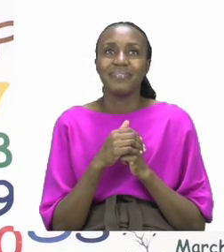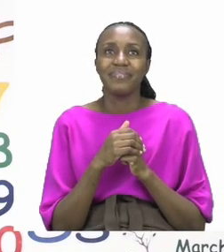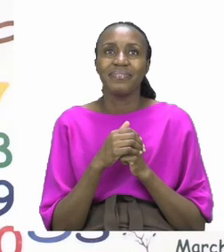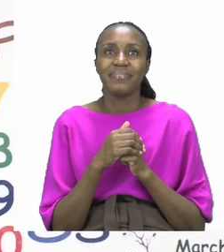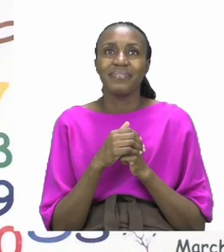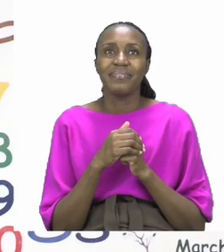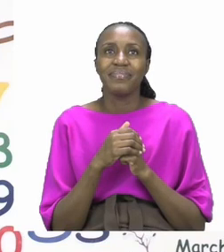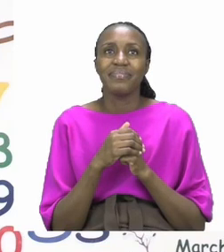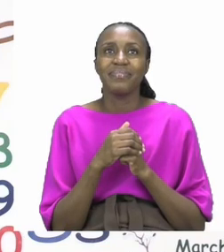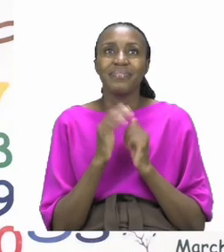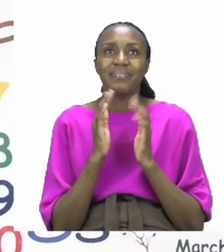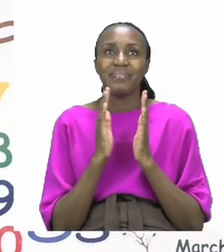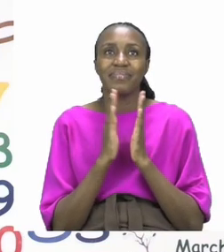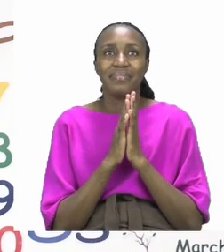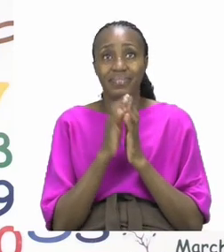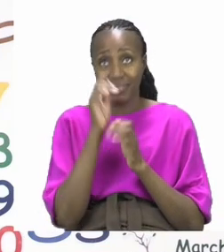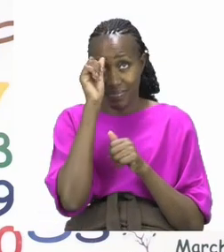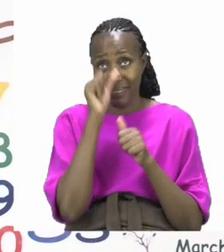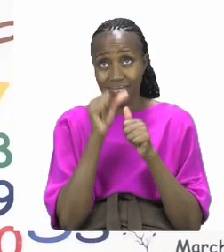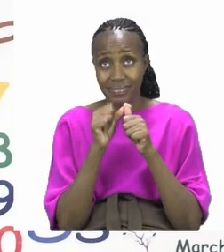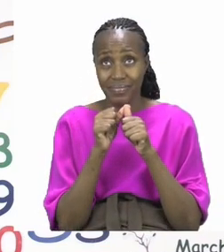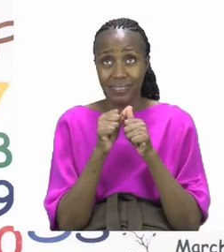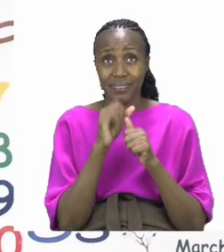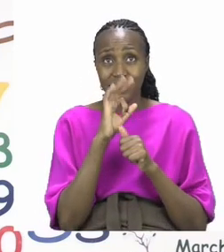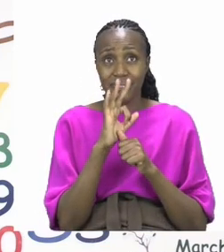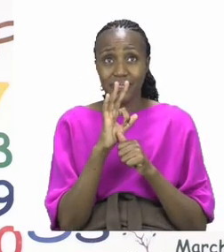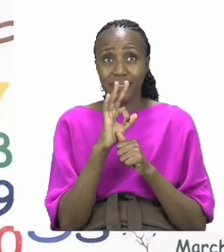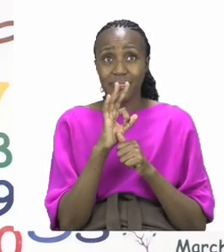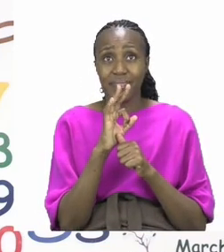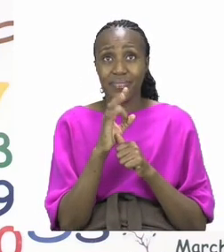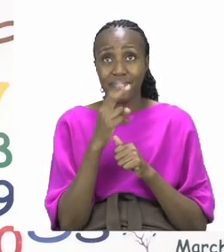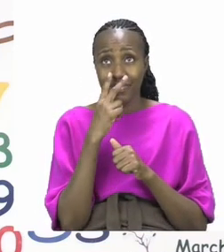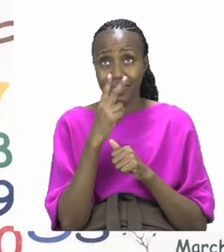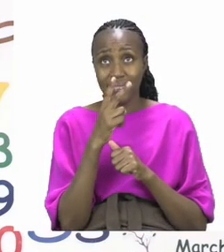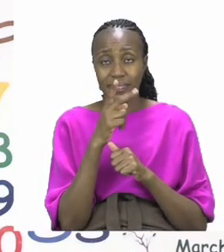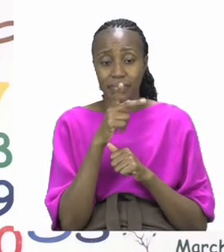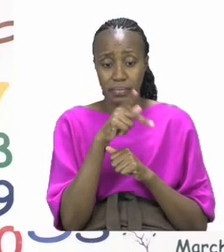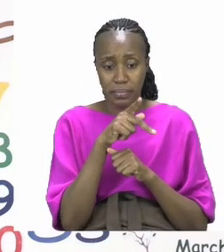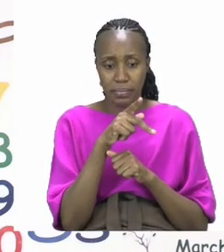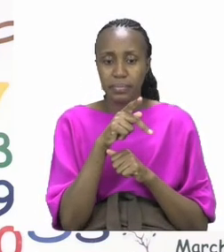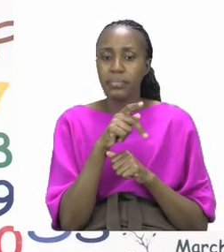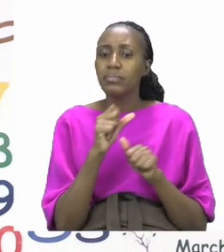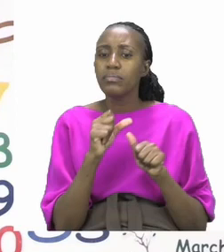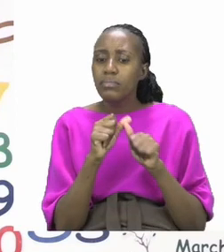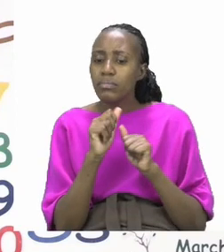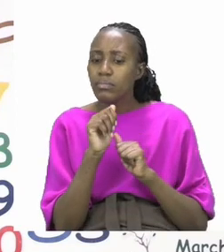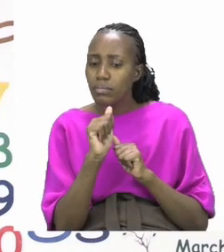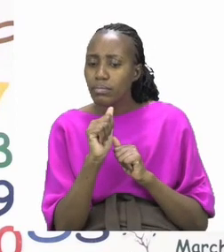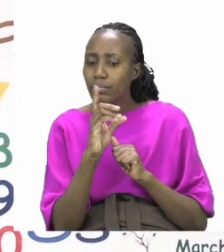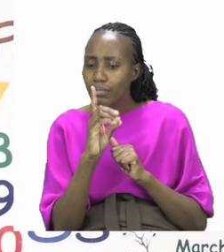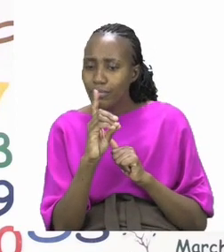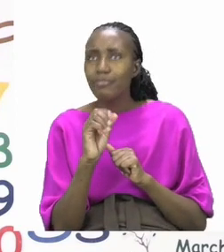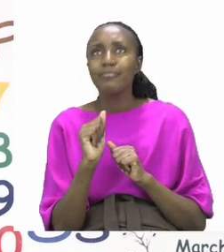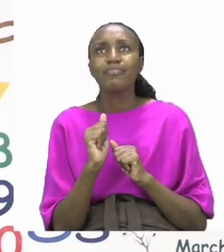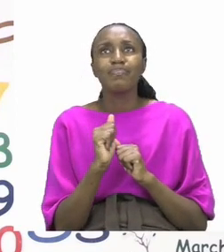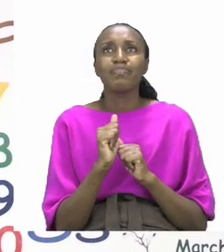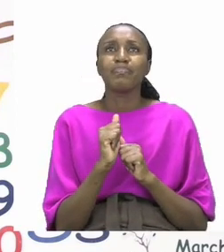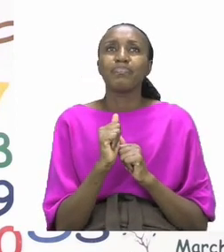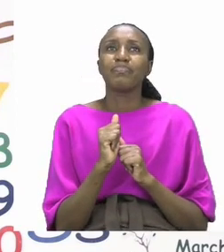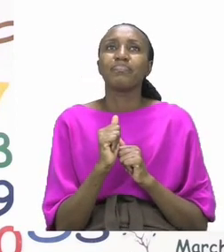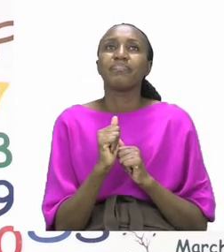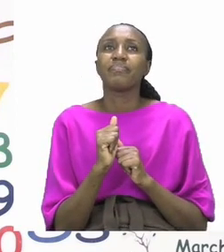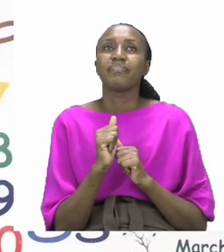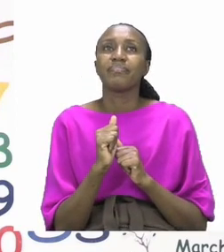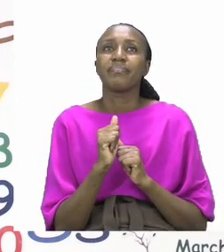So remember, when you find your beginning letter, make sure you try and look for the other letters in the word around